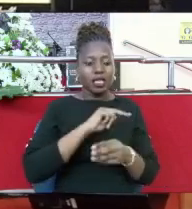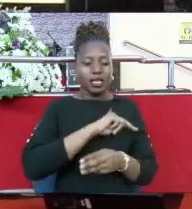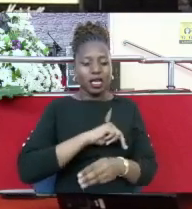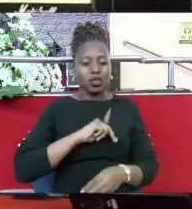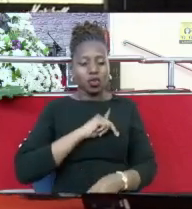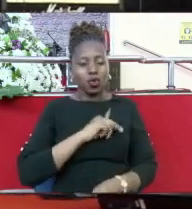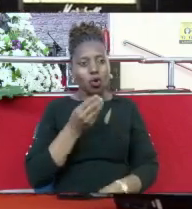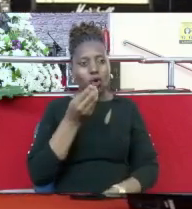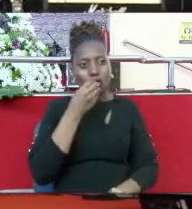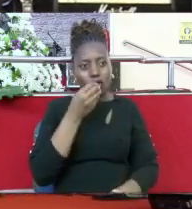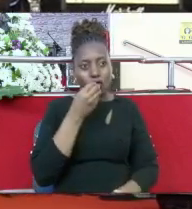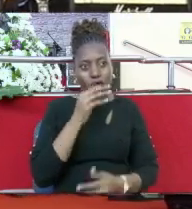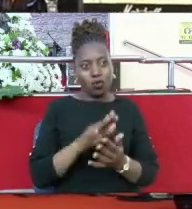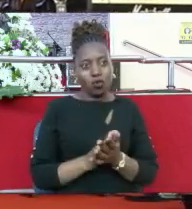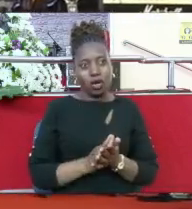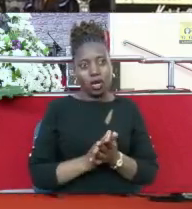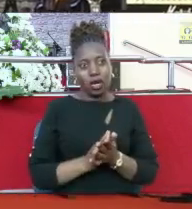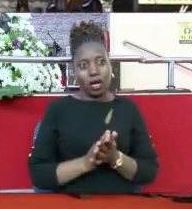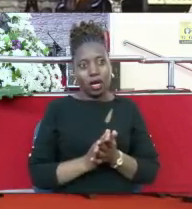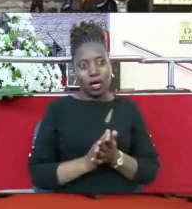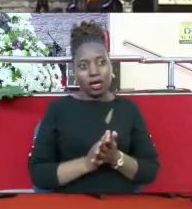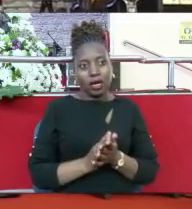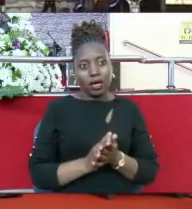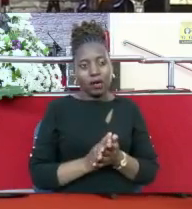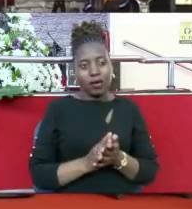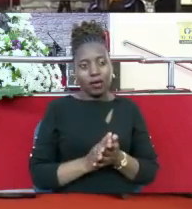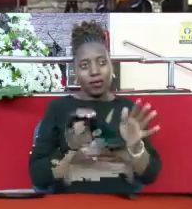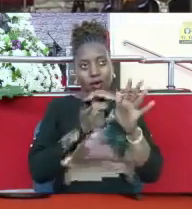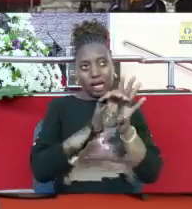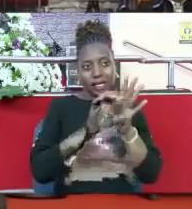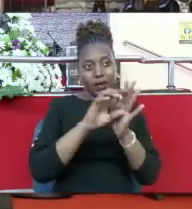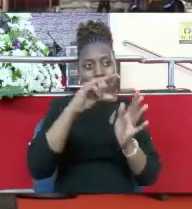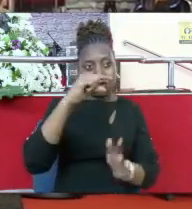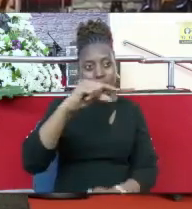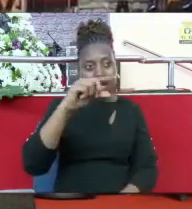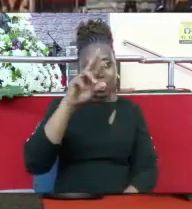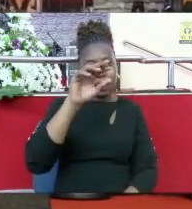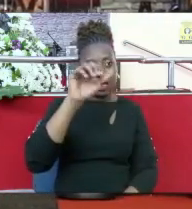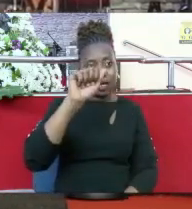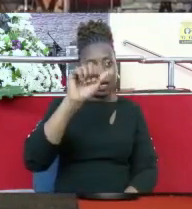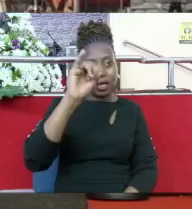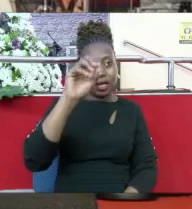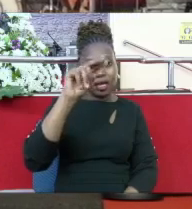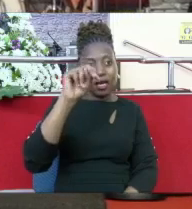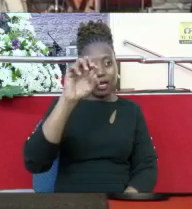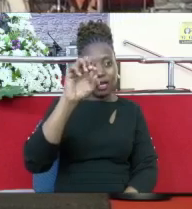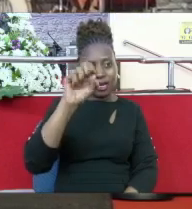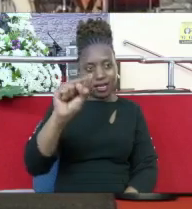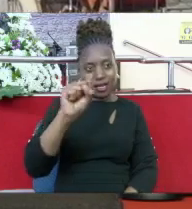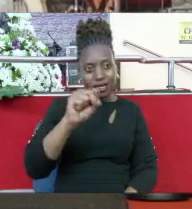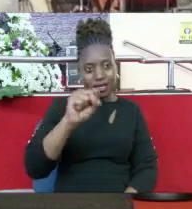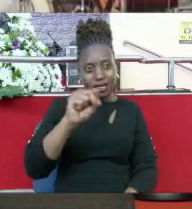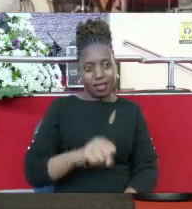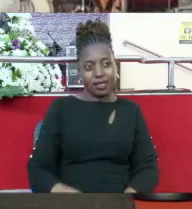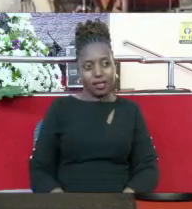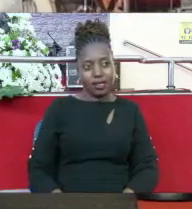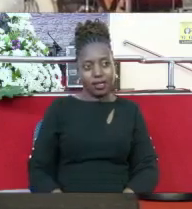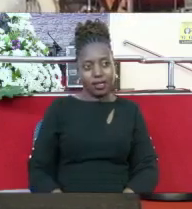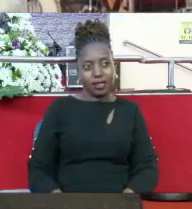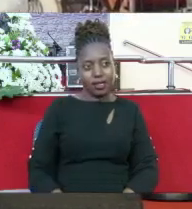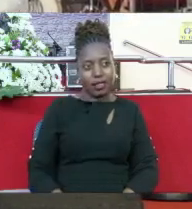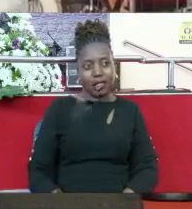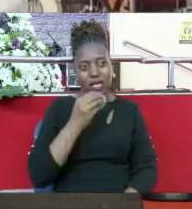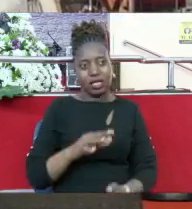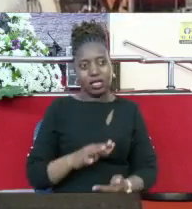like whole foods, whole grain foods. You limit or you avoid. You limit or you high